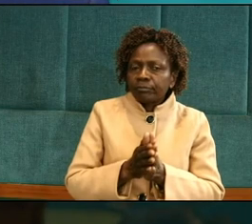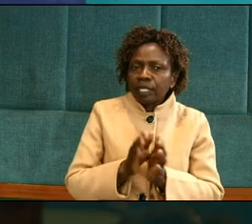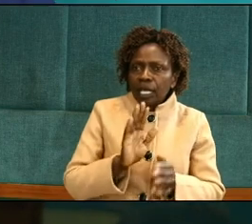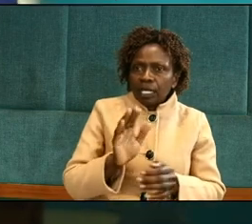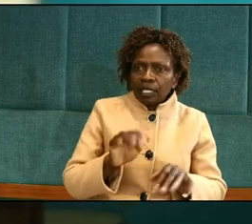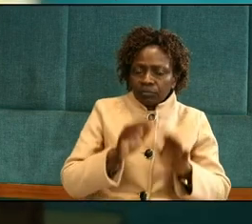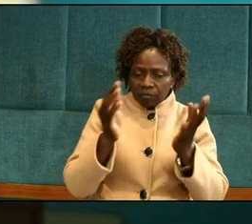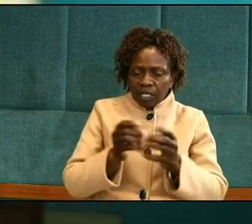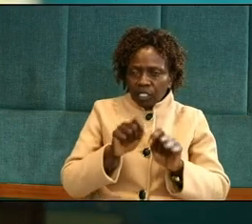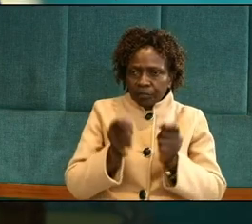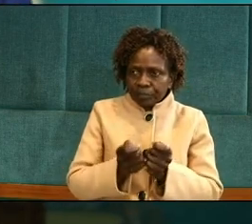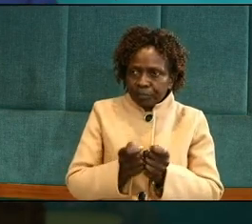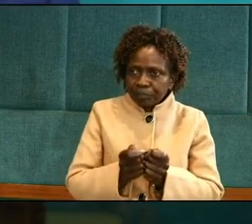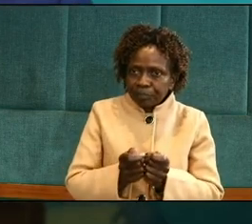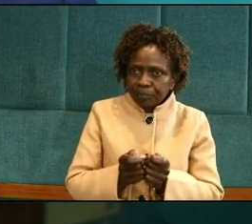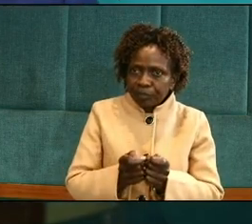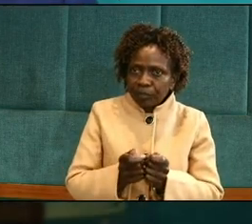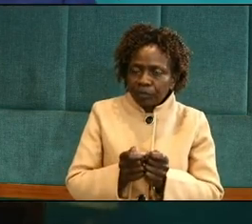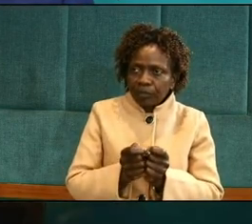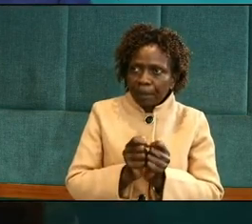his entire team.